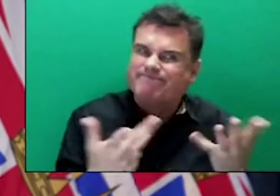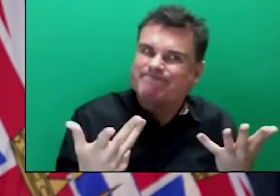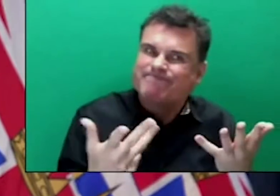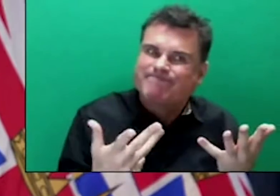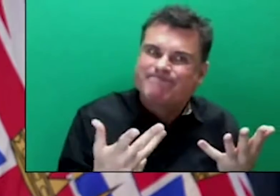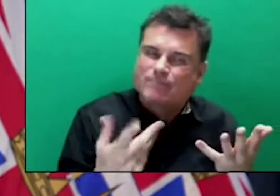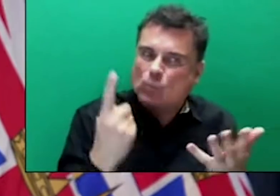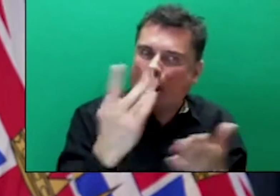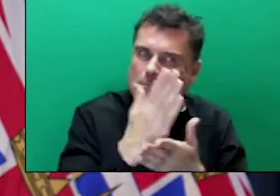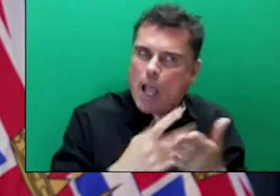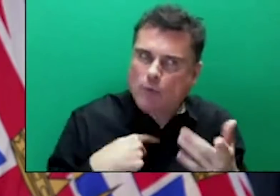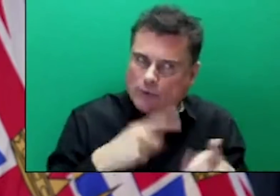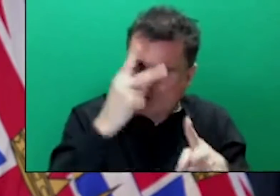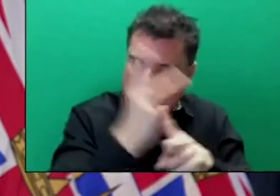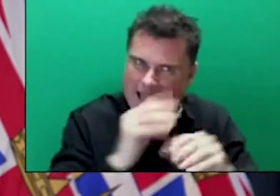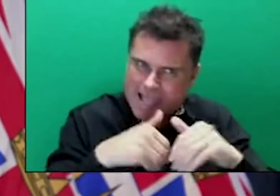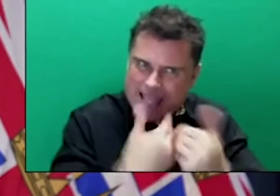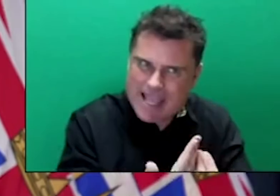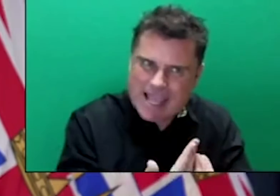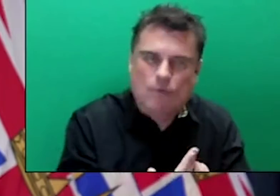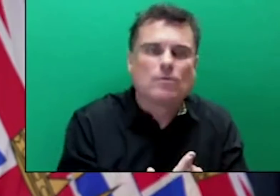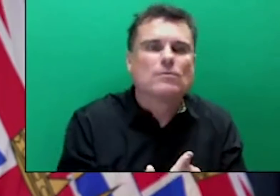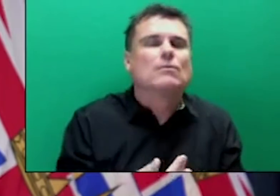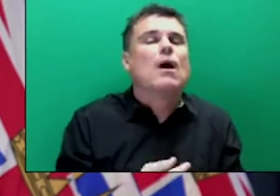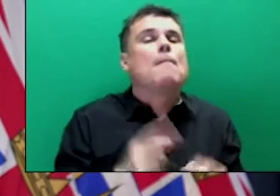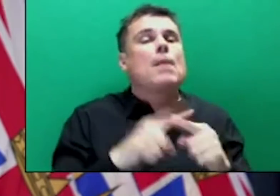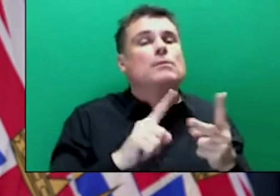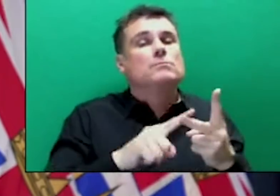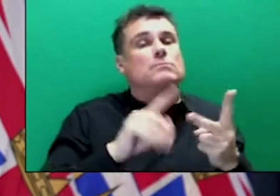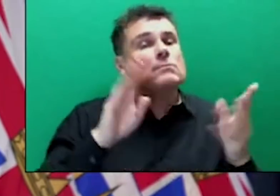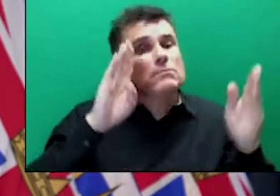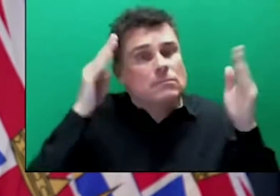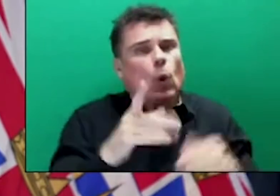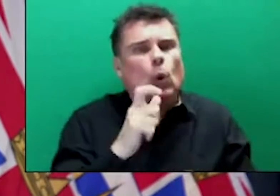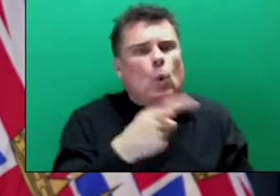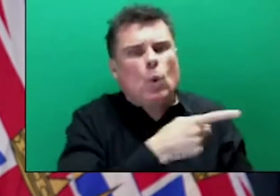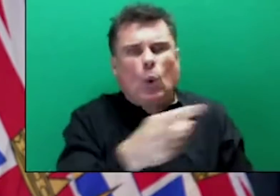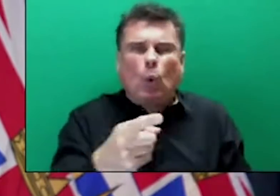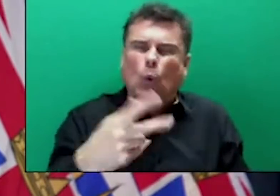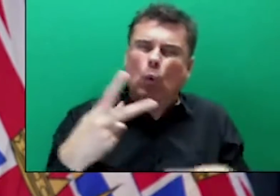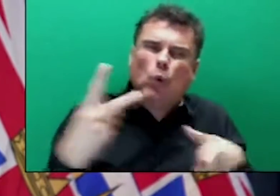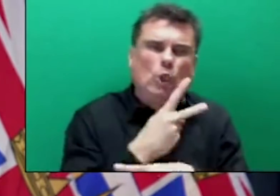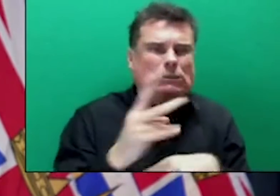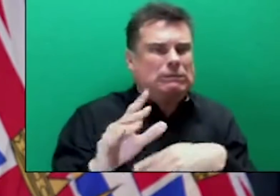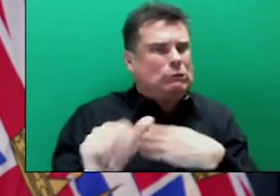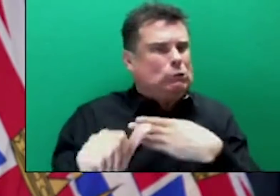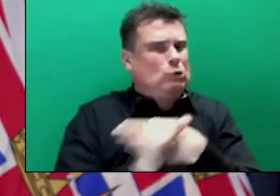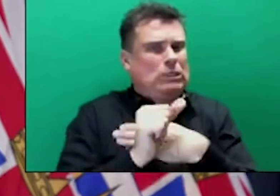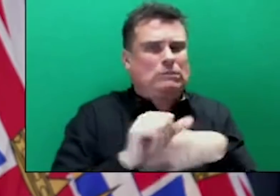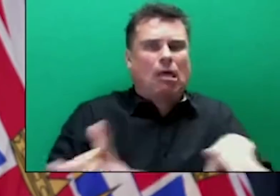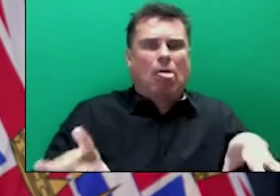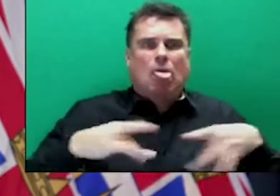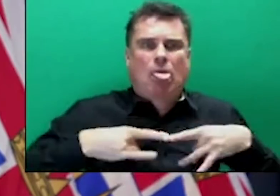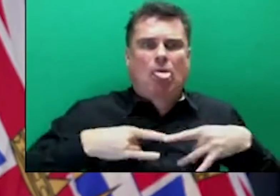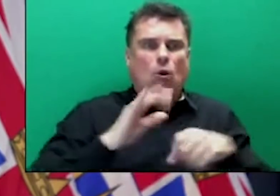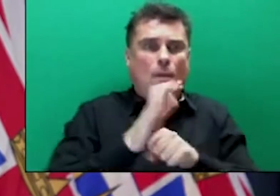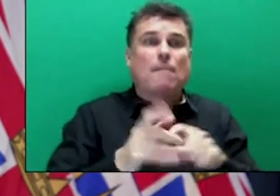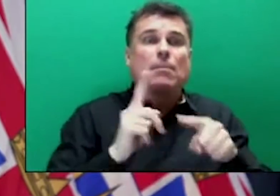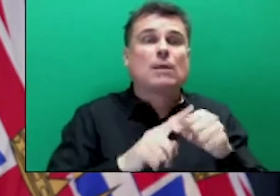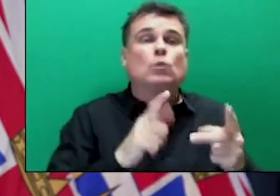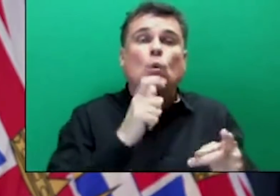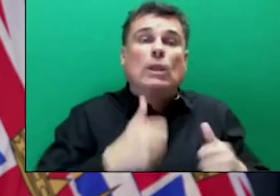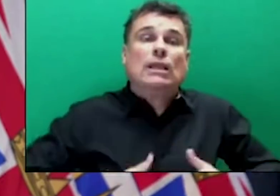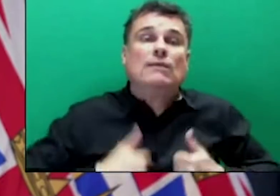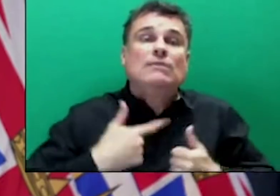is people, particularly healthcare workers who are working in long-term care and on the front lines in our health system, in